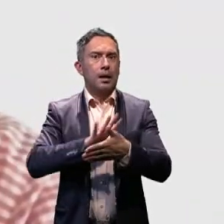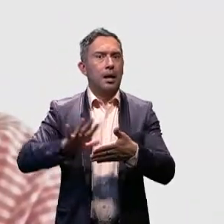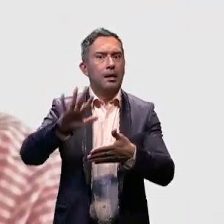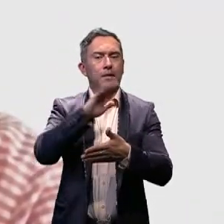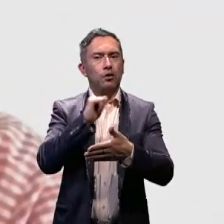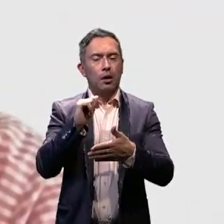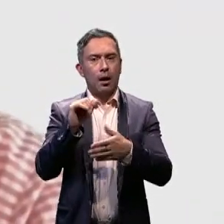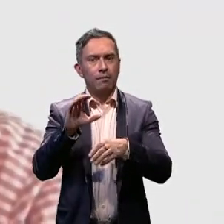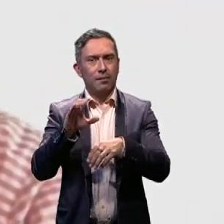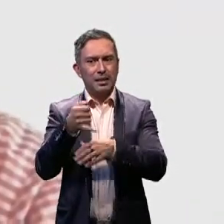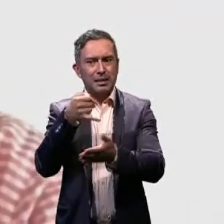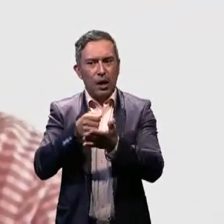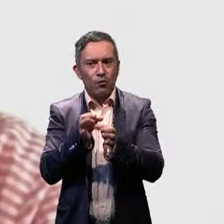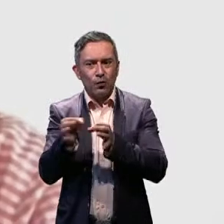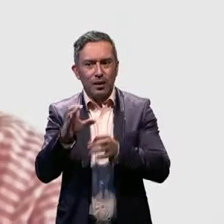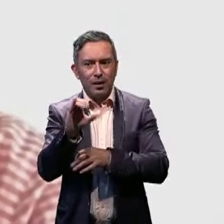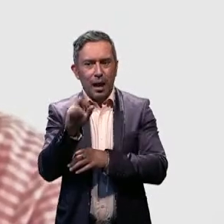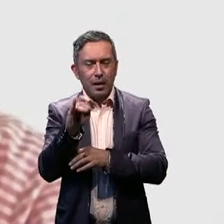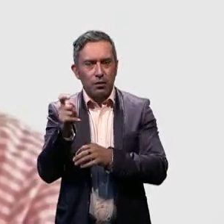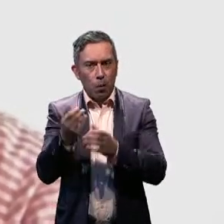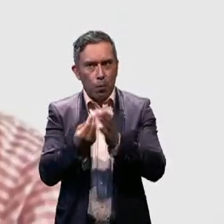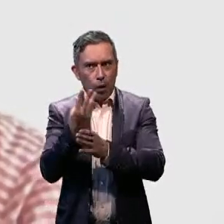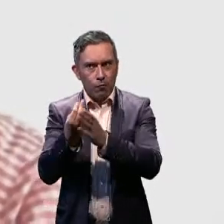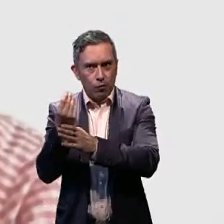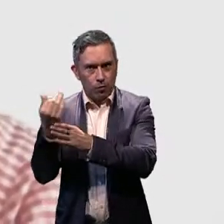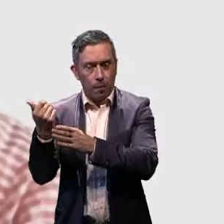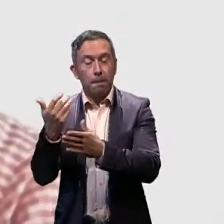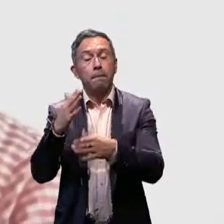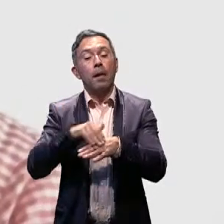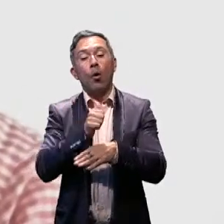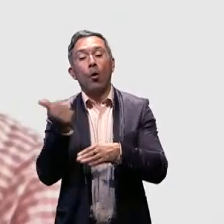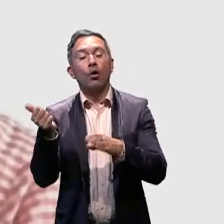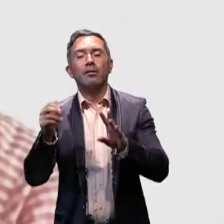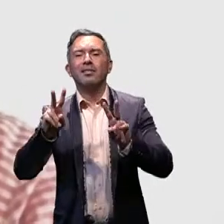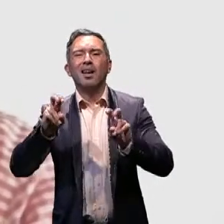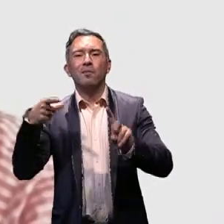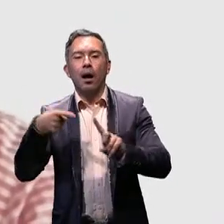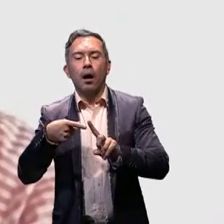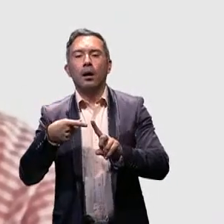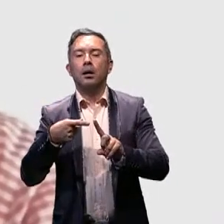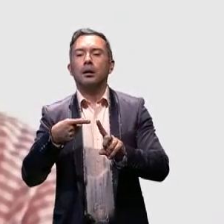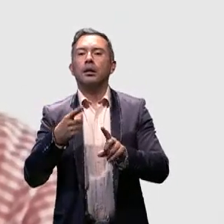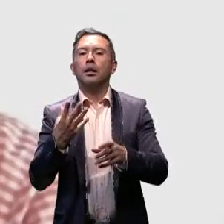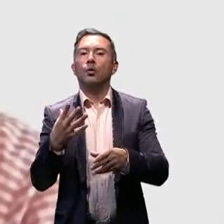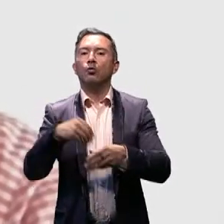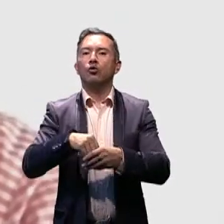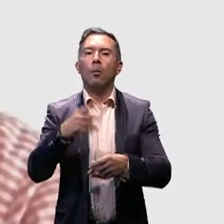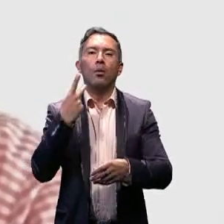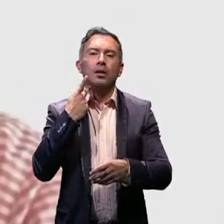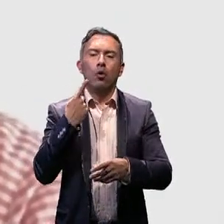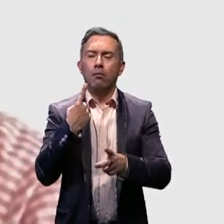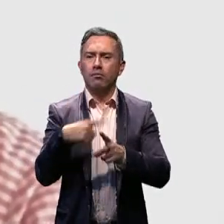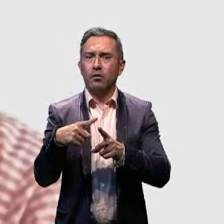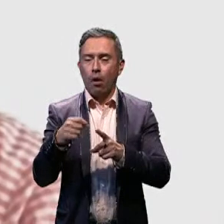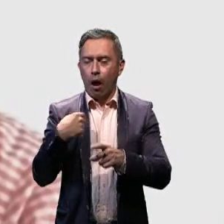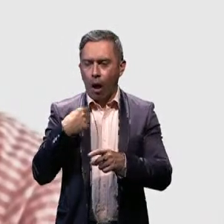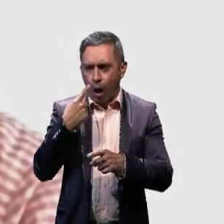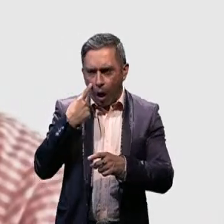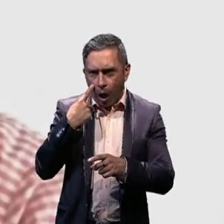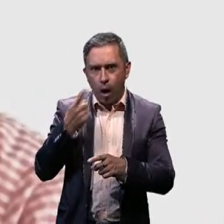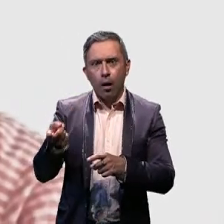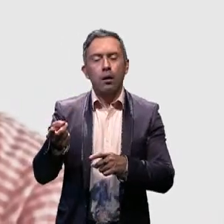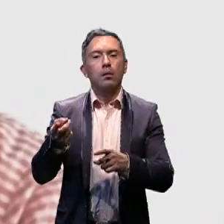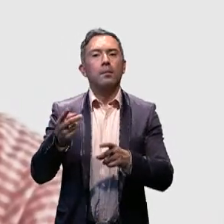are arising all along Latin America and the Caribbean. Our job to have a different approach, to have